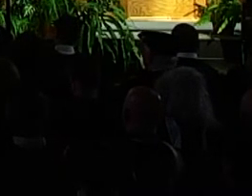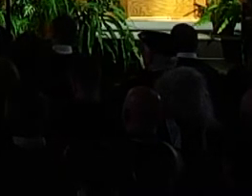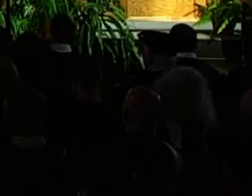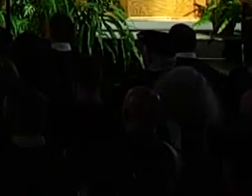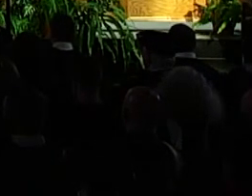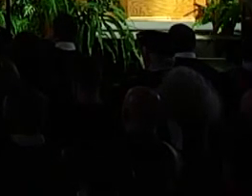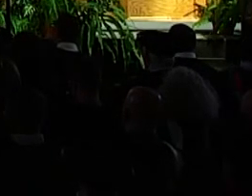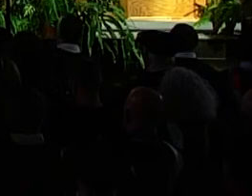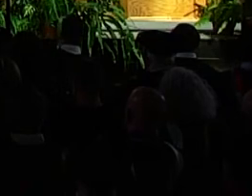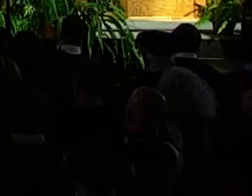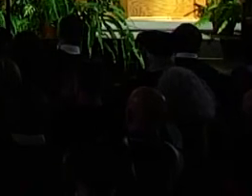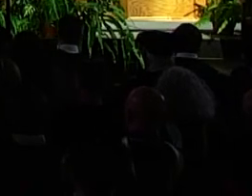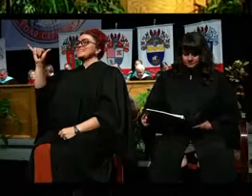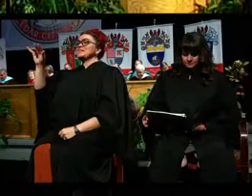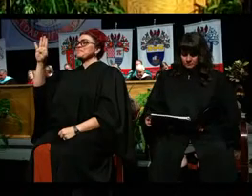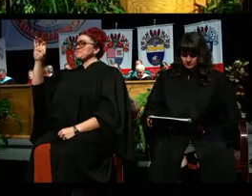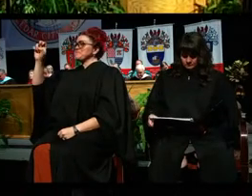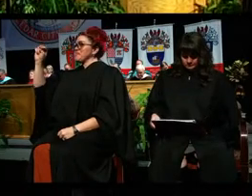Benson.